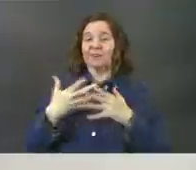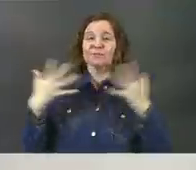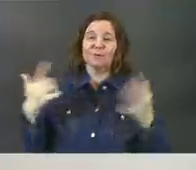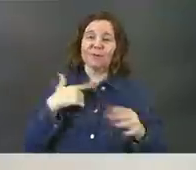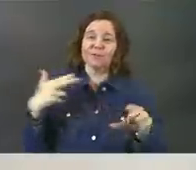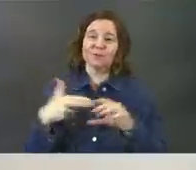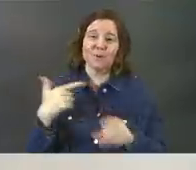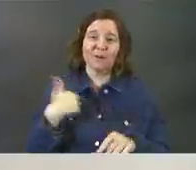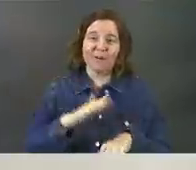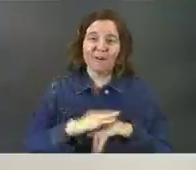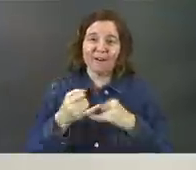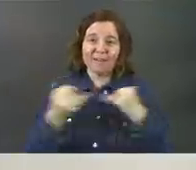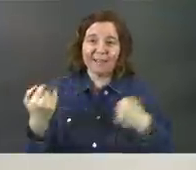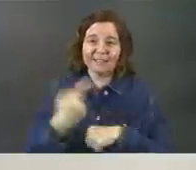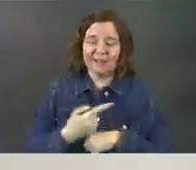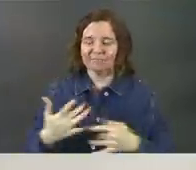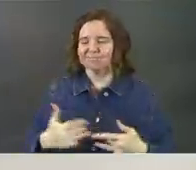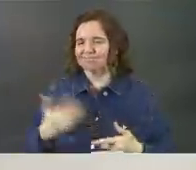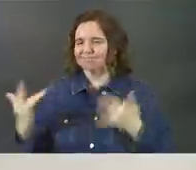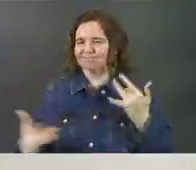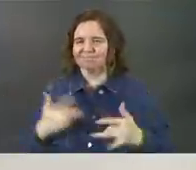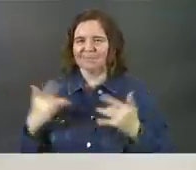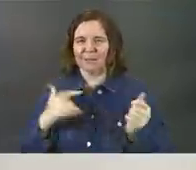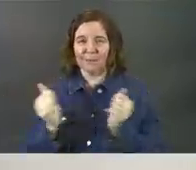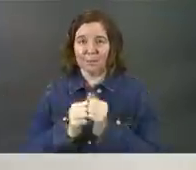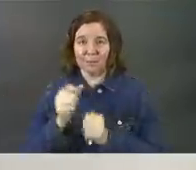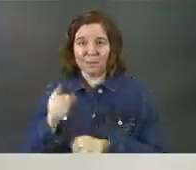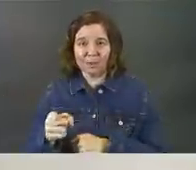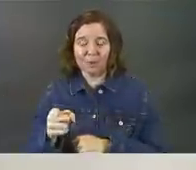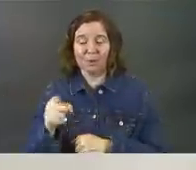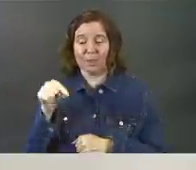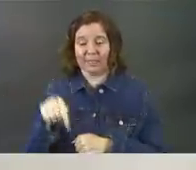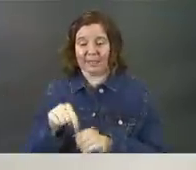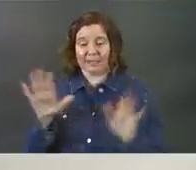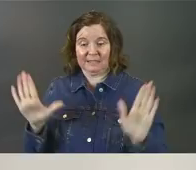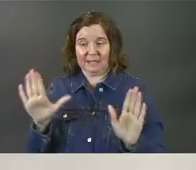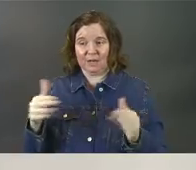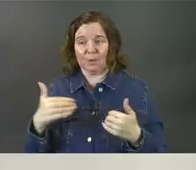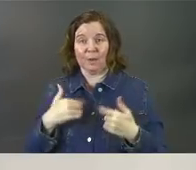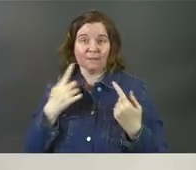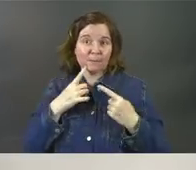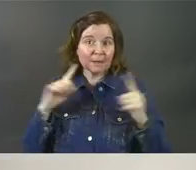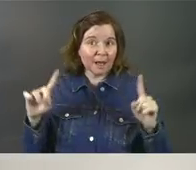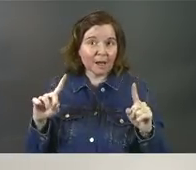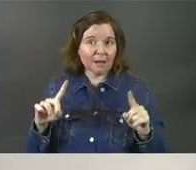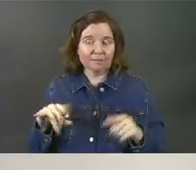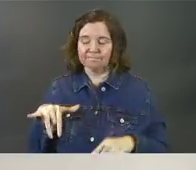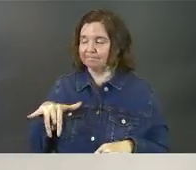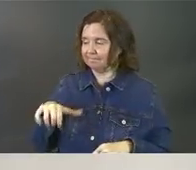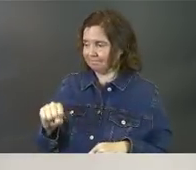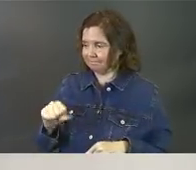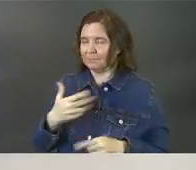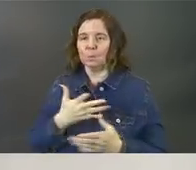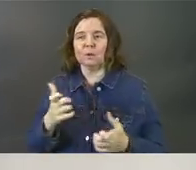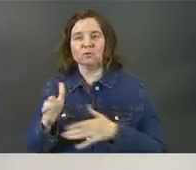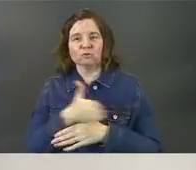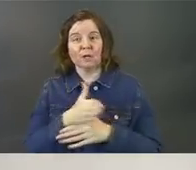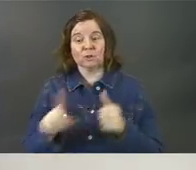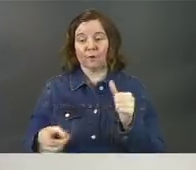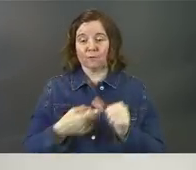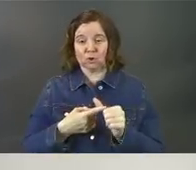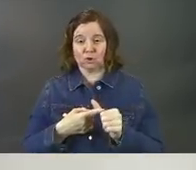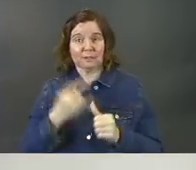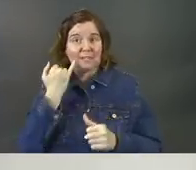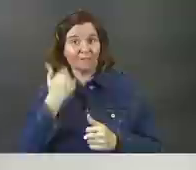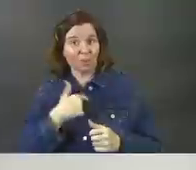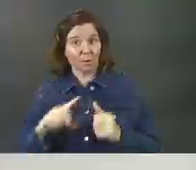much for joining us online today. We are so excited to be with you this Sunday. We've got some announcements, some things that we would like to share. So first